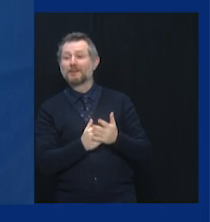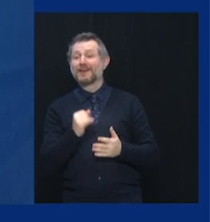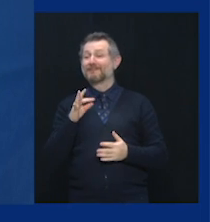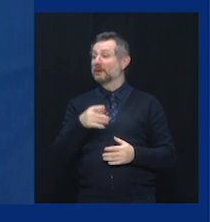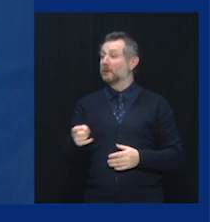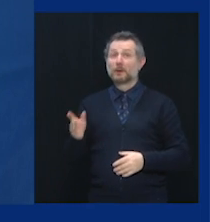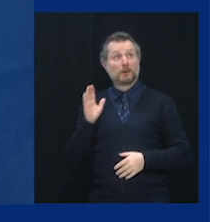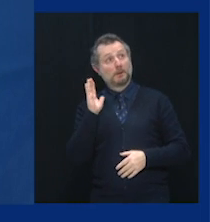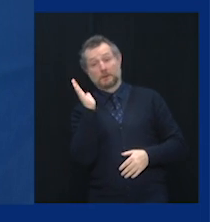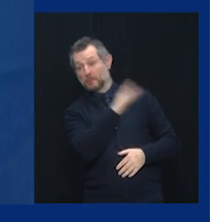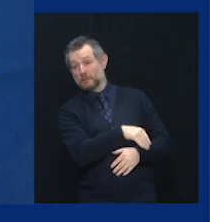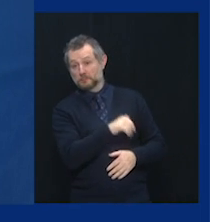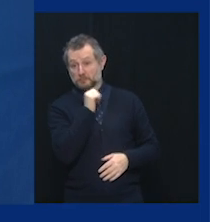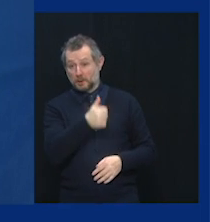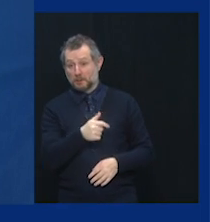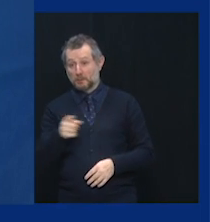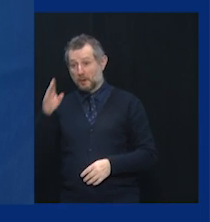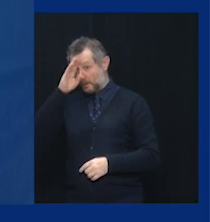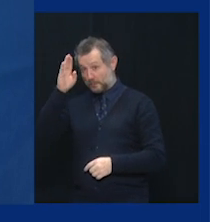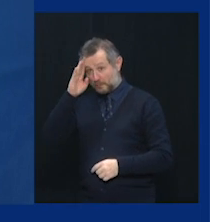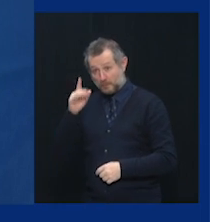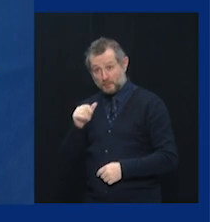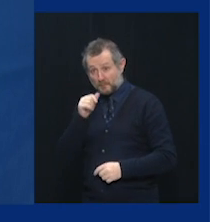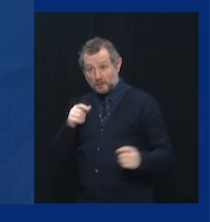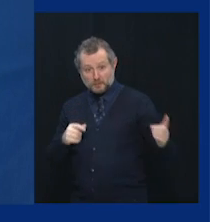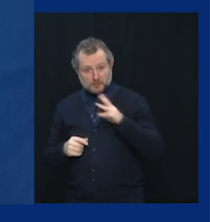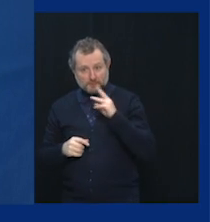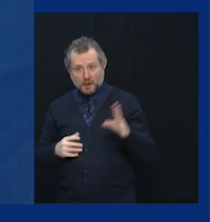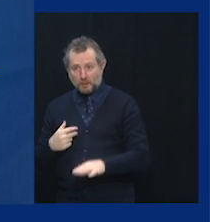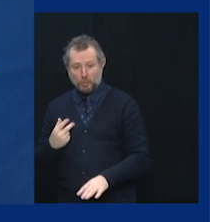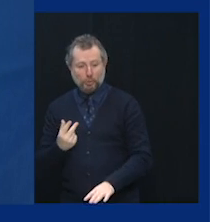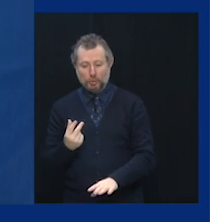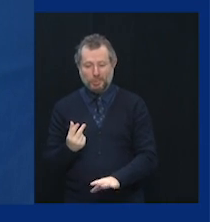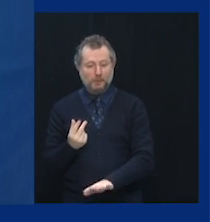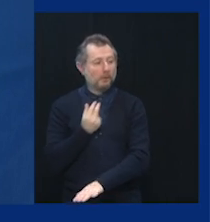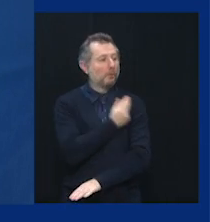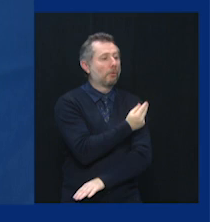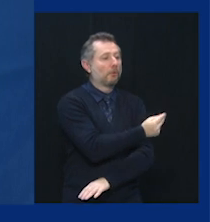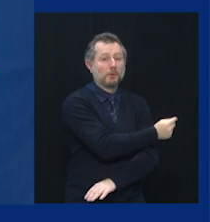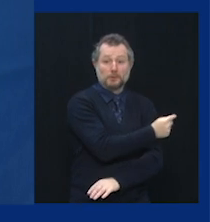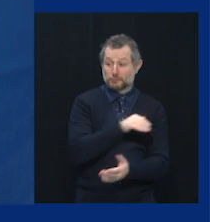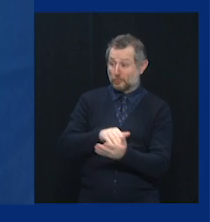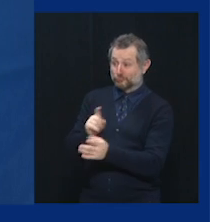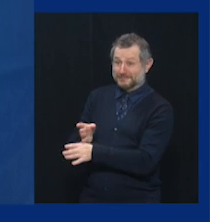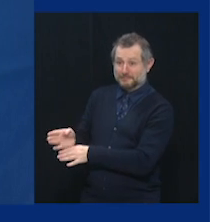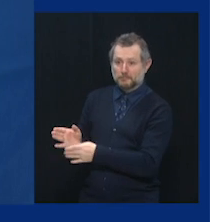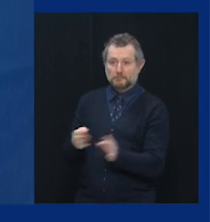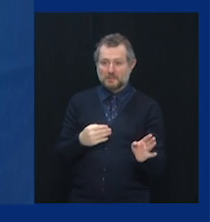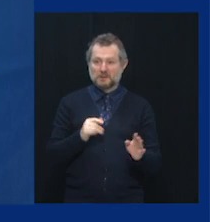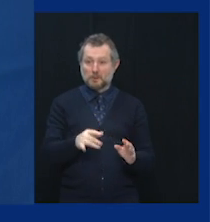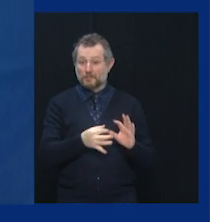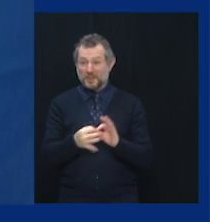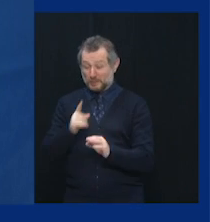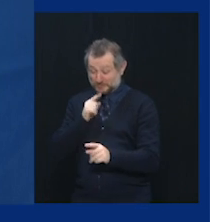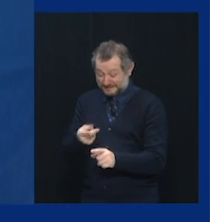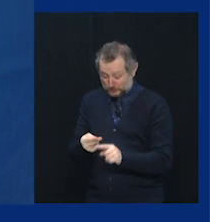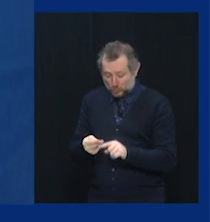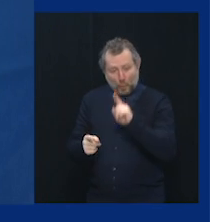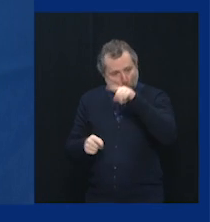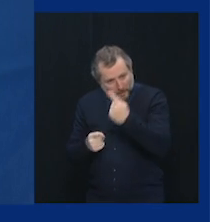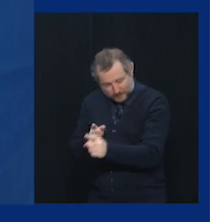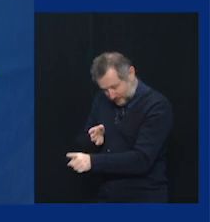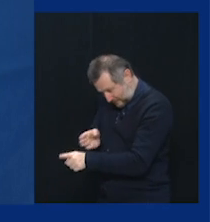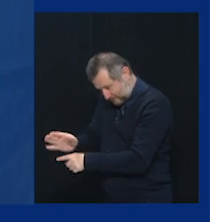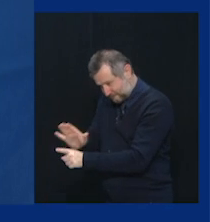else. And I've said this repeatedly, but I understand the